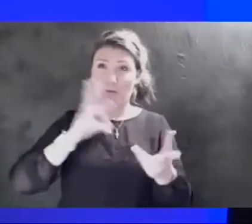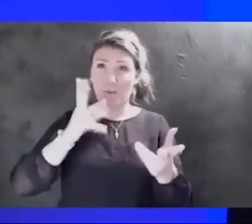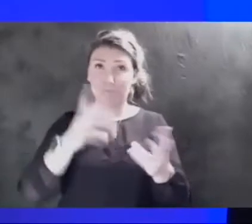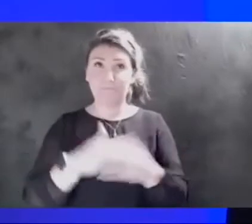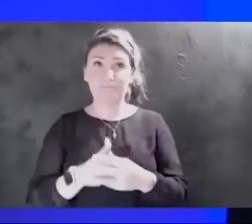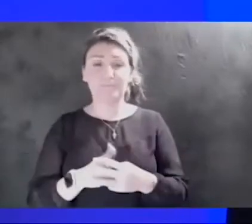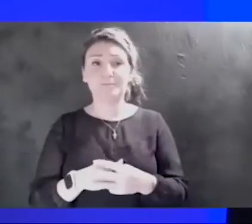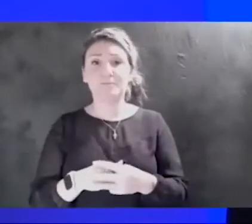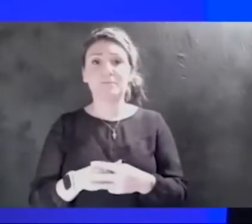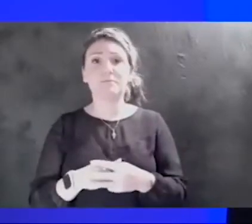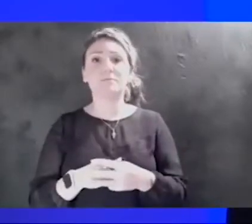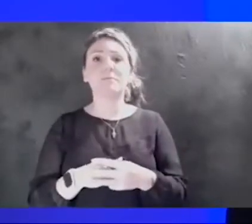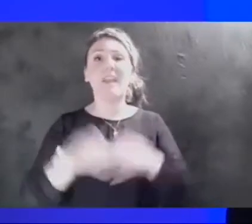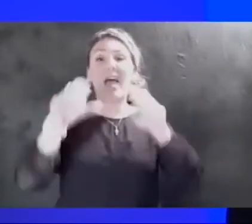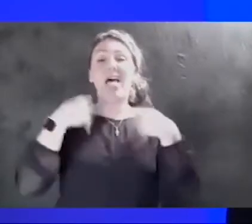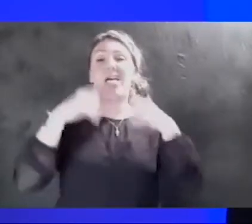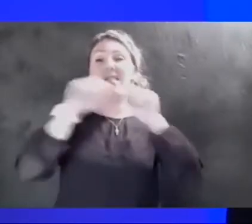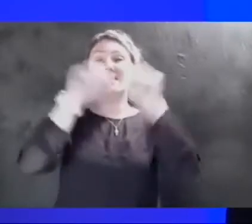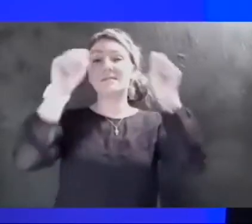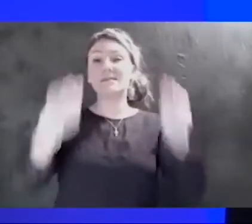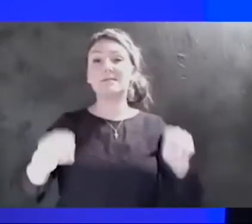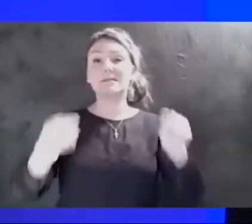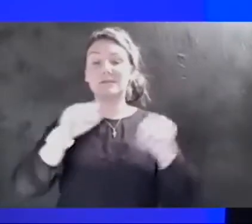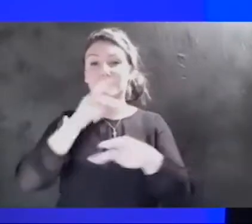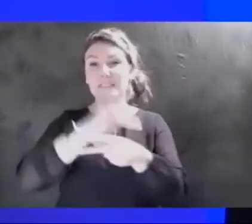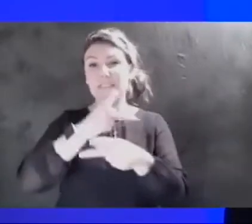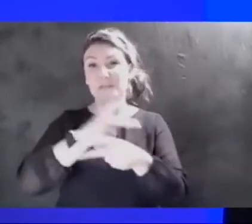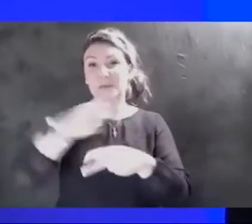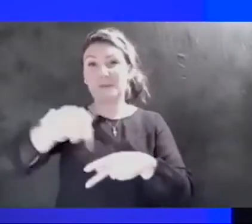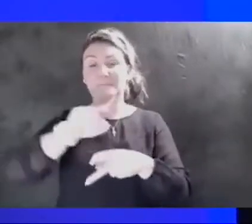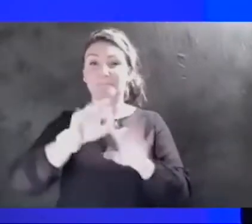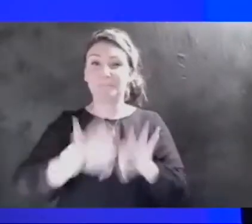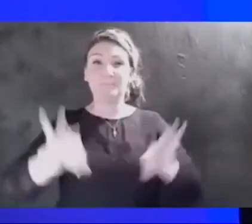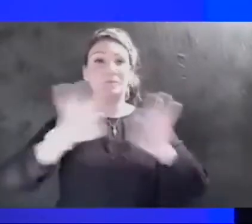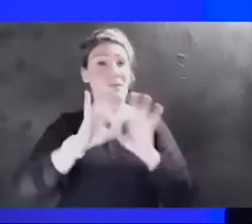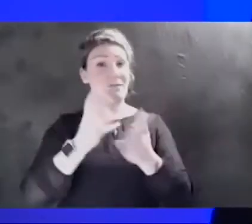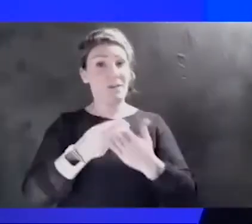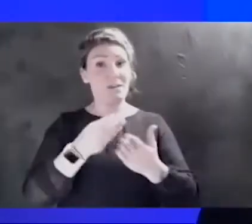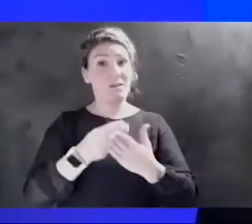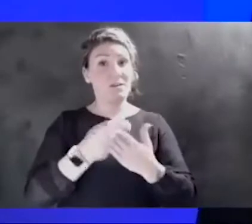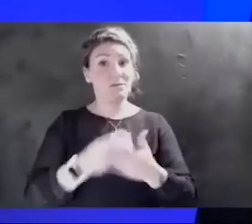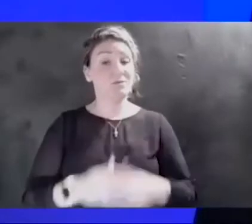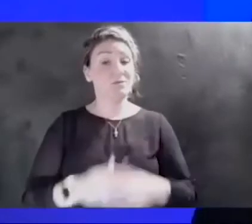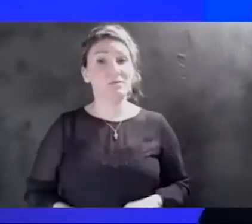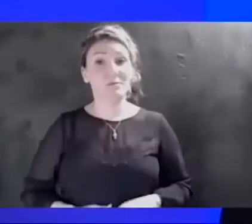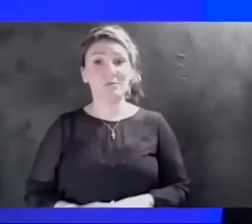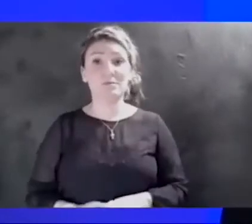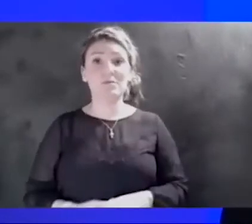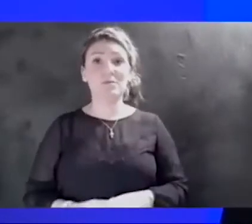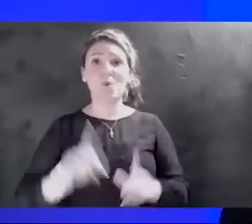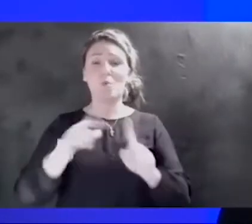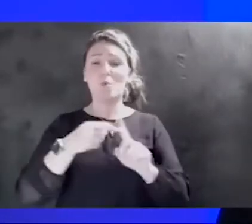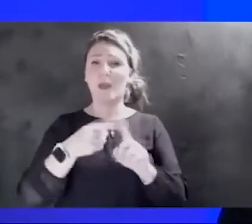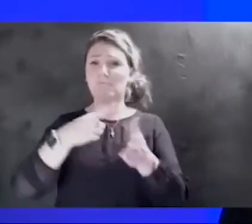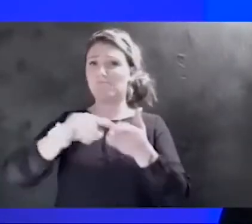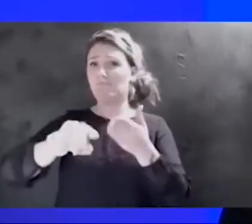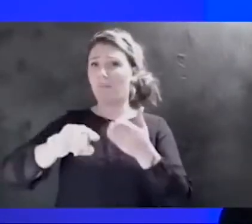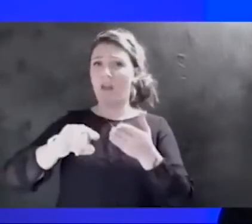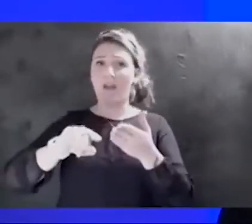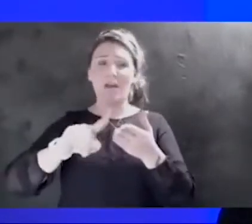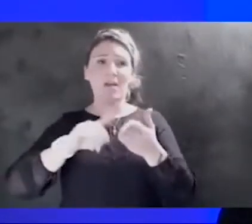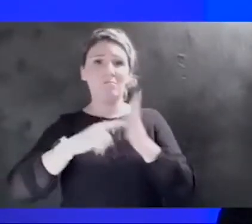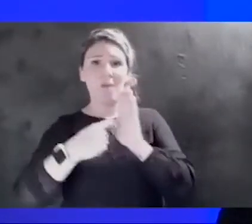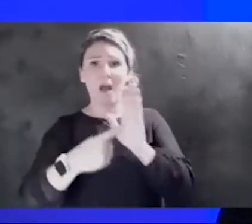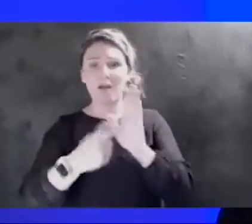systems viable financially as payment models have changed over the past